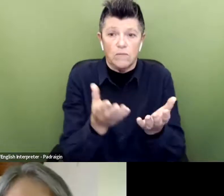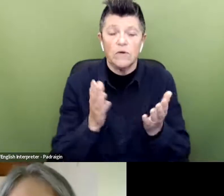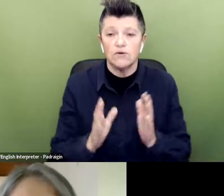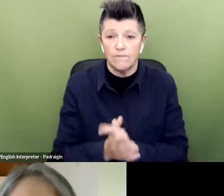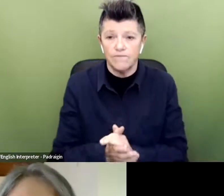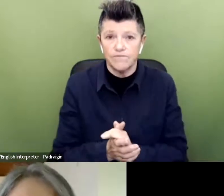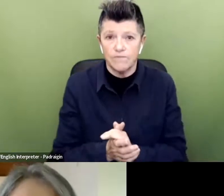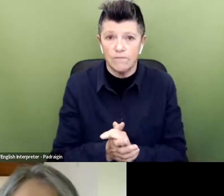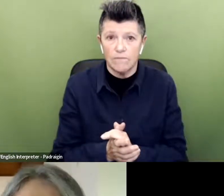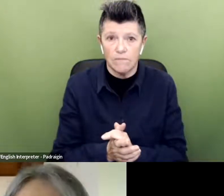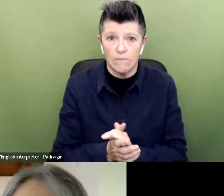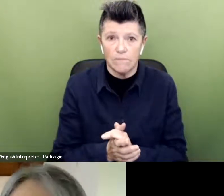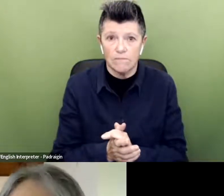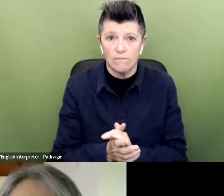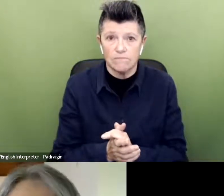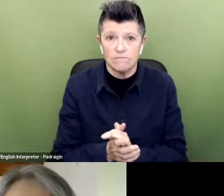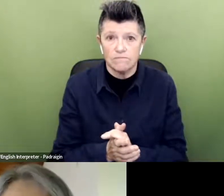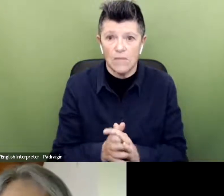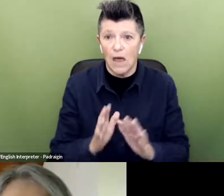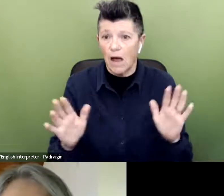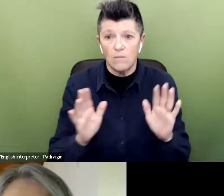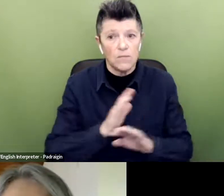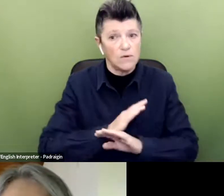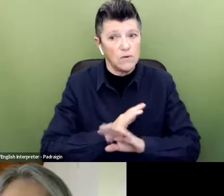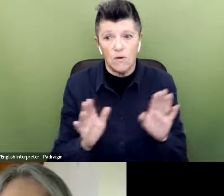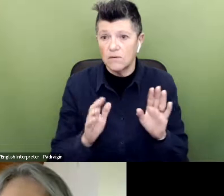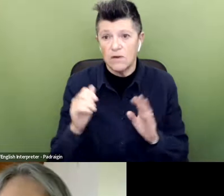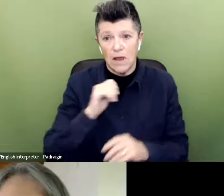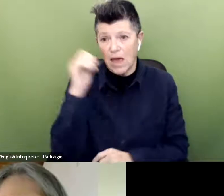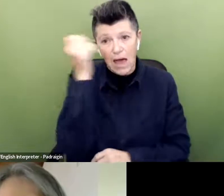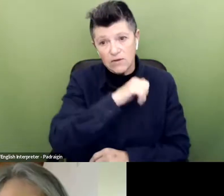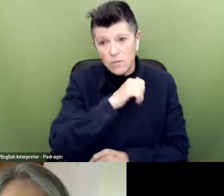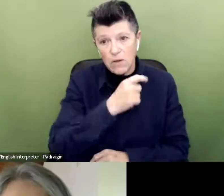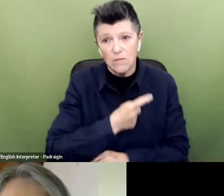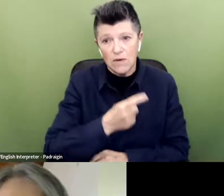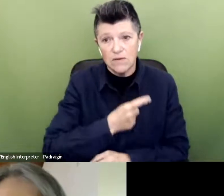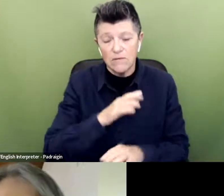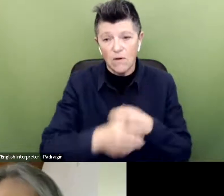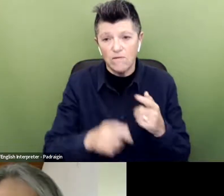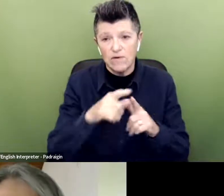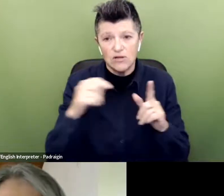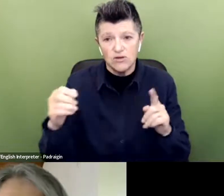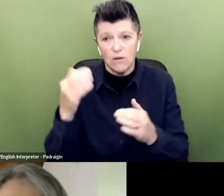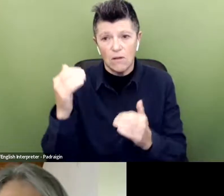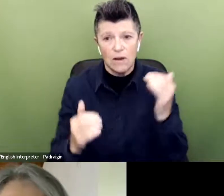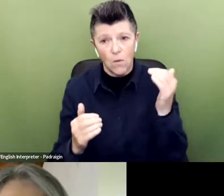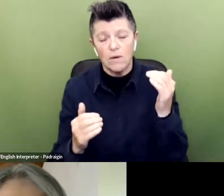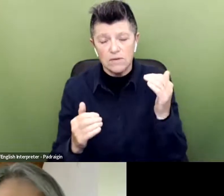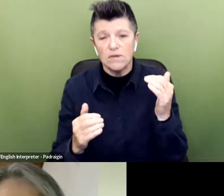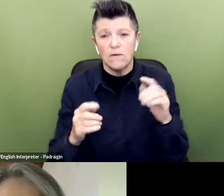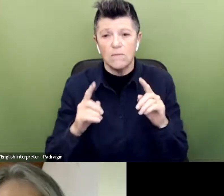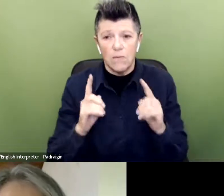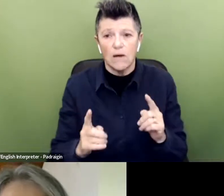not an expert on the field of digital inequalities, although I'm very